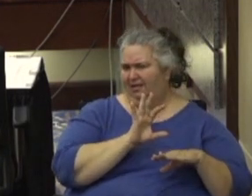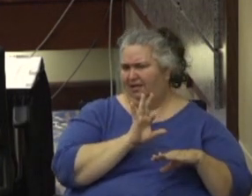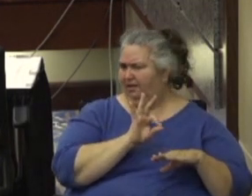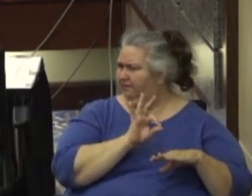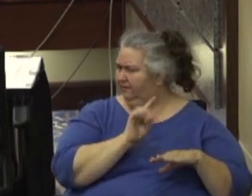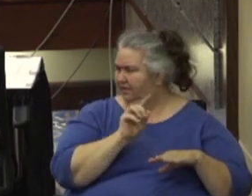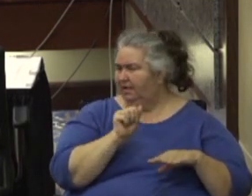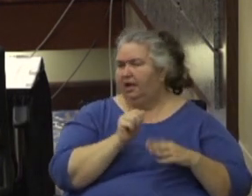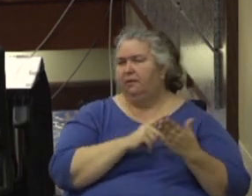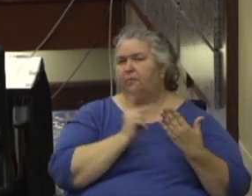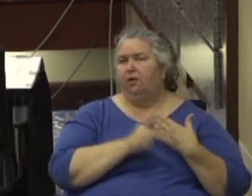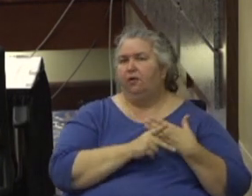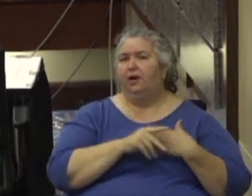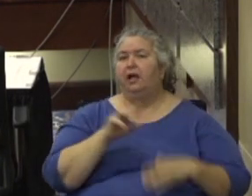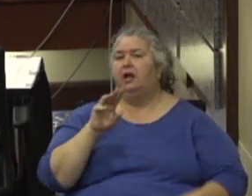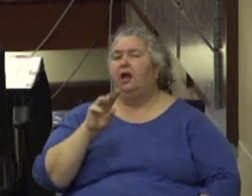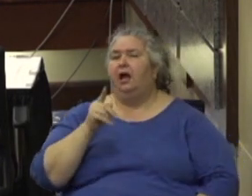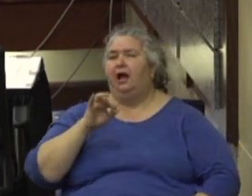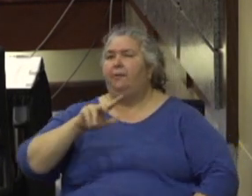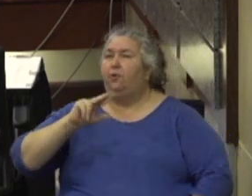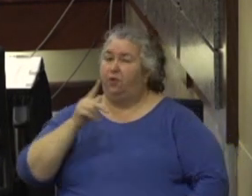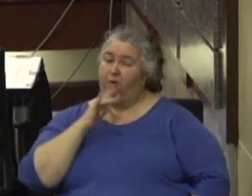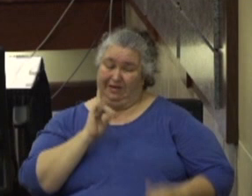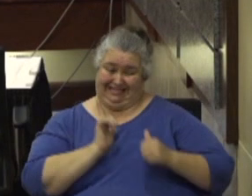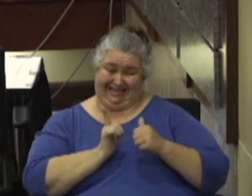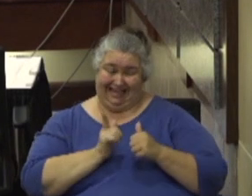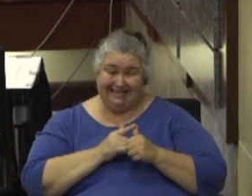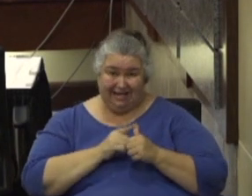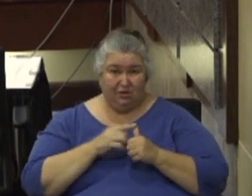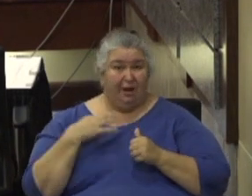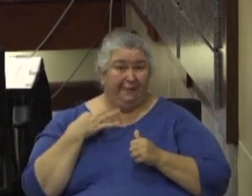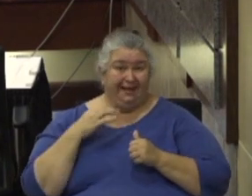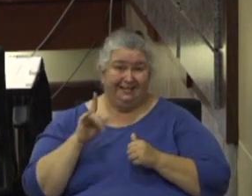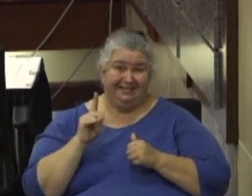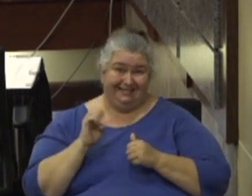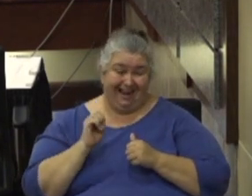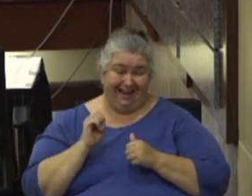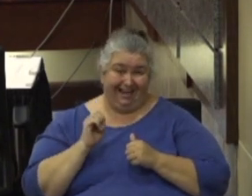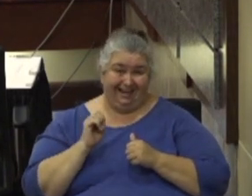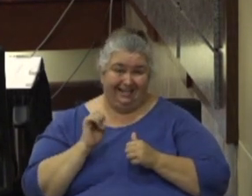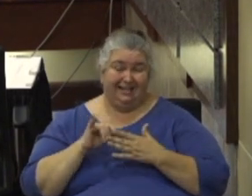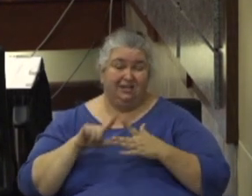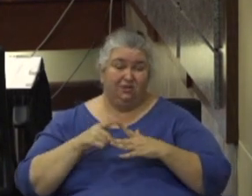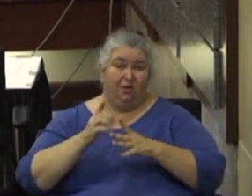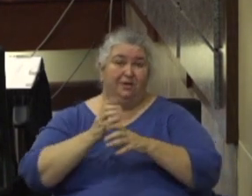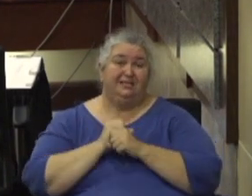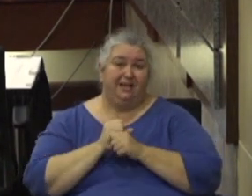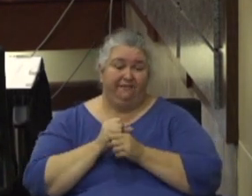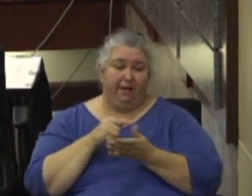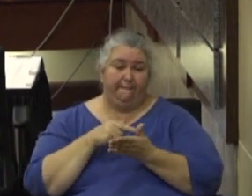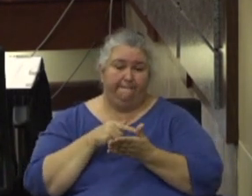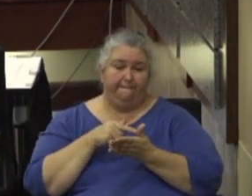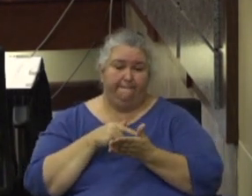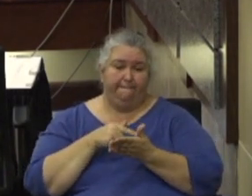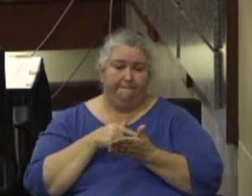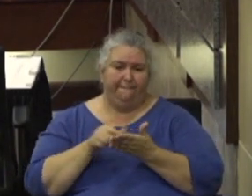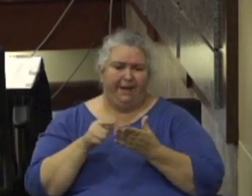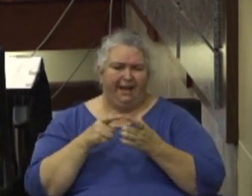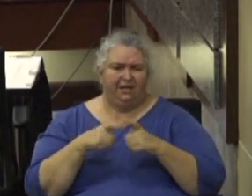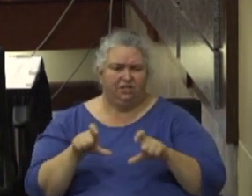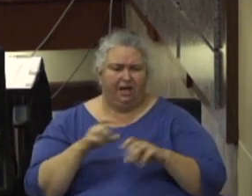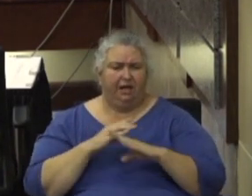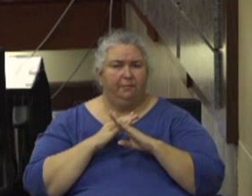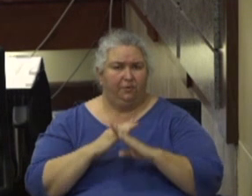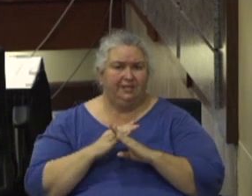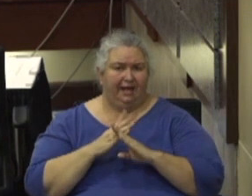came for the April 3rd, which was the initial application date that banks started receiving the Paycheck Protection Program, and then